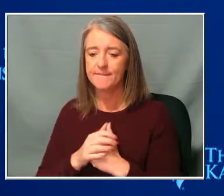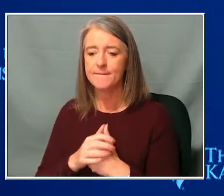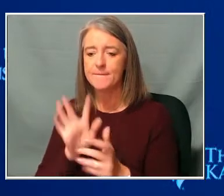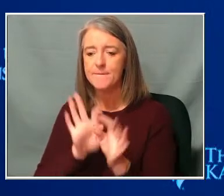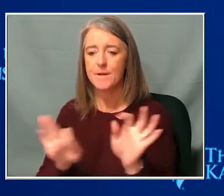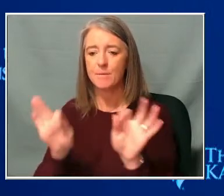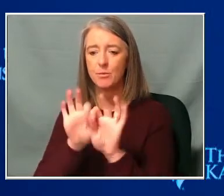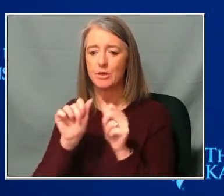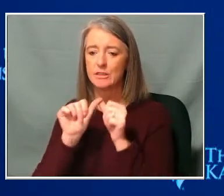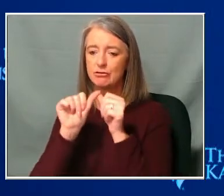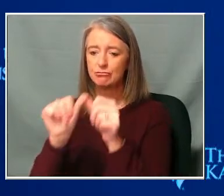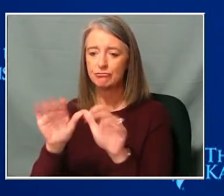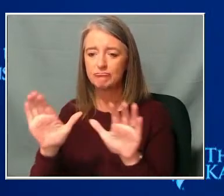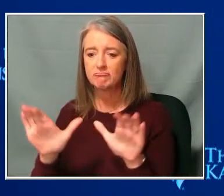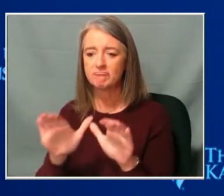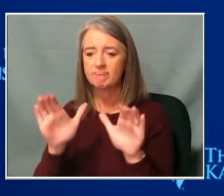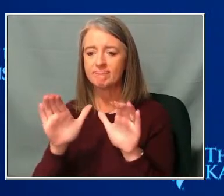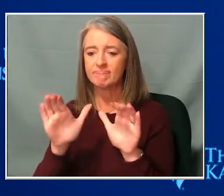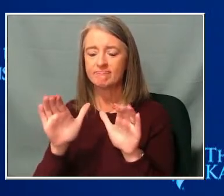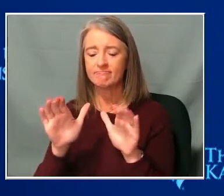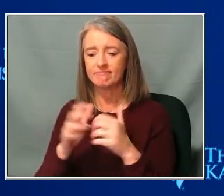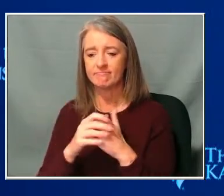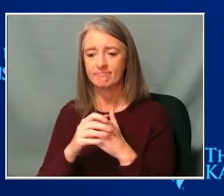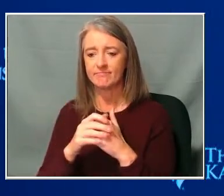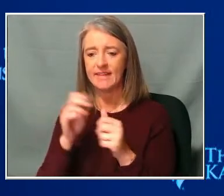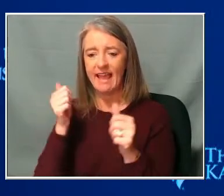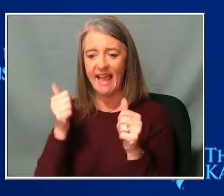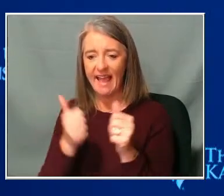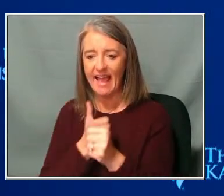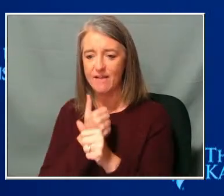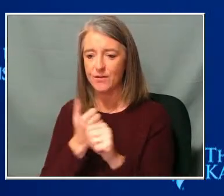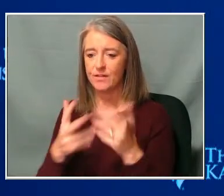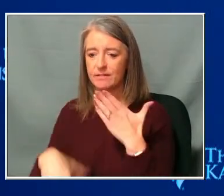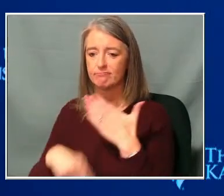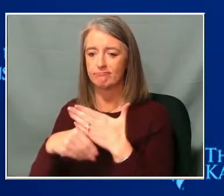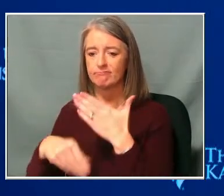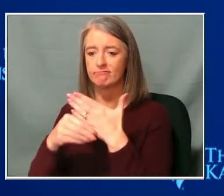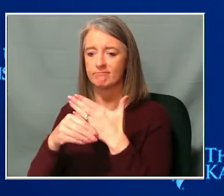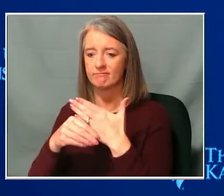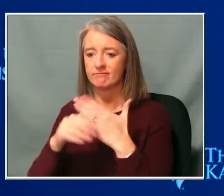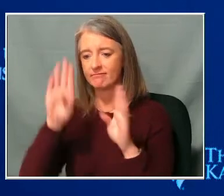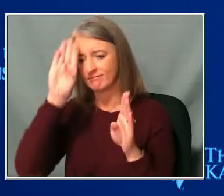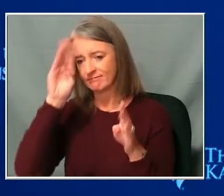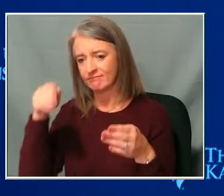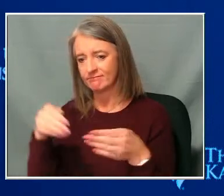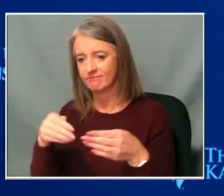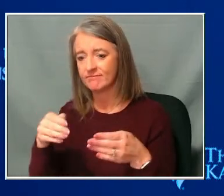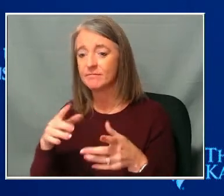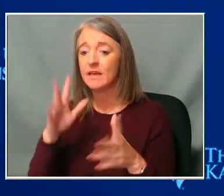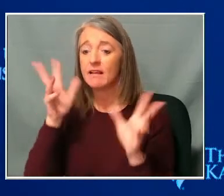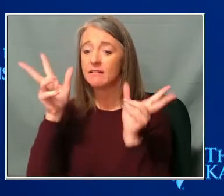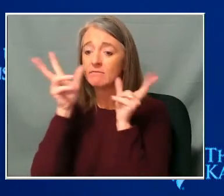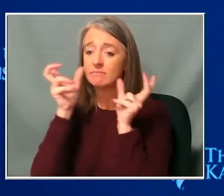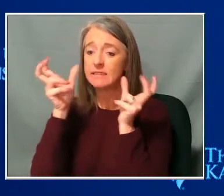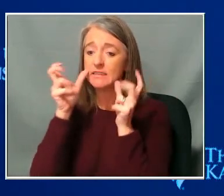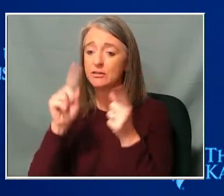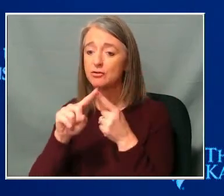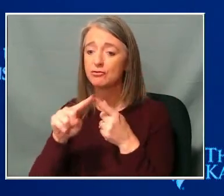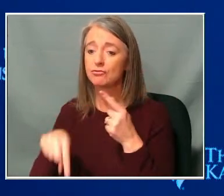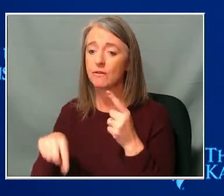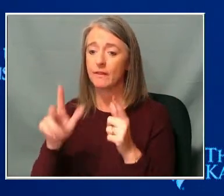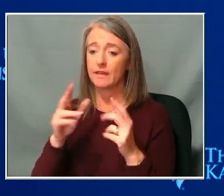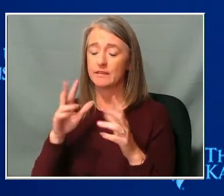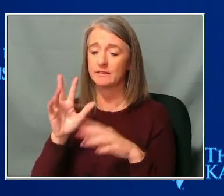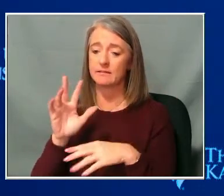do things that, you know, every little thing adds up and is synergistic. And so, you know, listening to these shows and listening